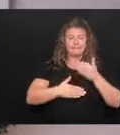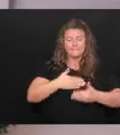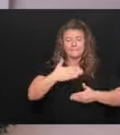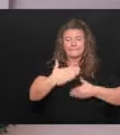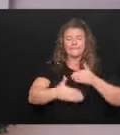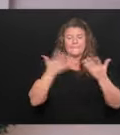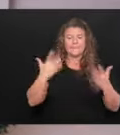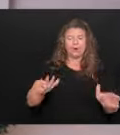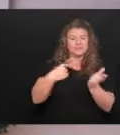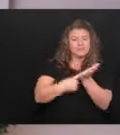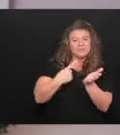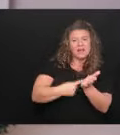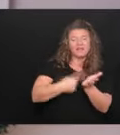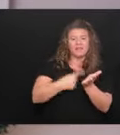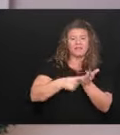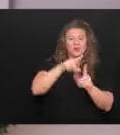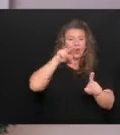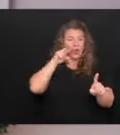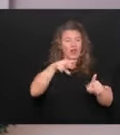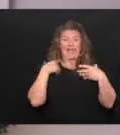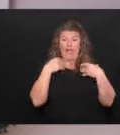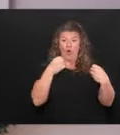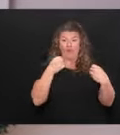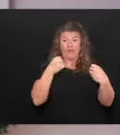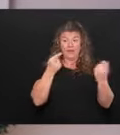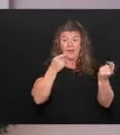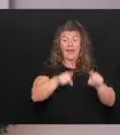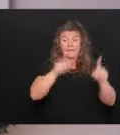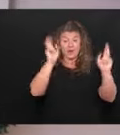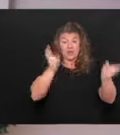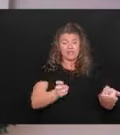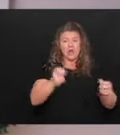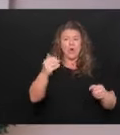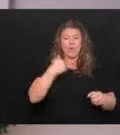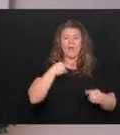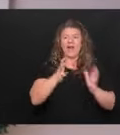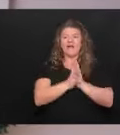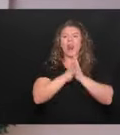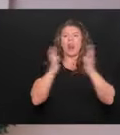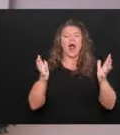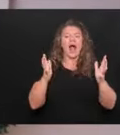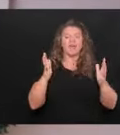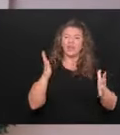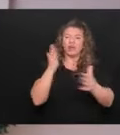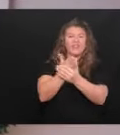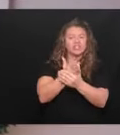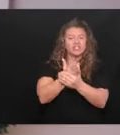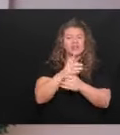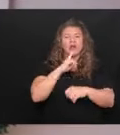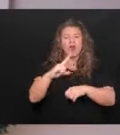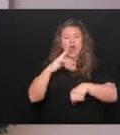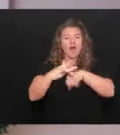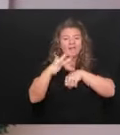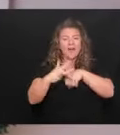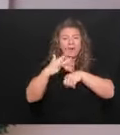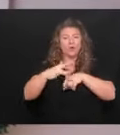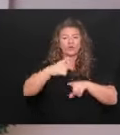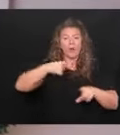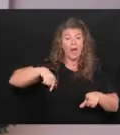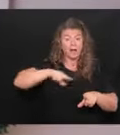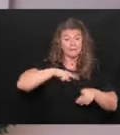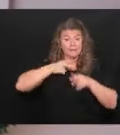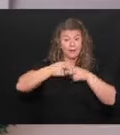about from a public health standpoint, we have miraculous interventions that are available to us called